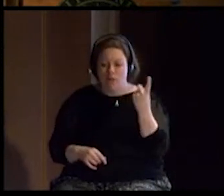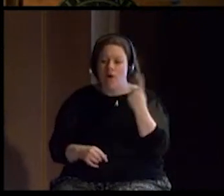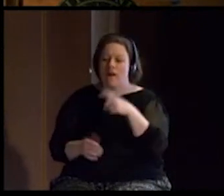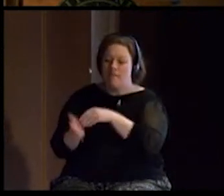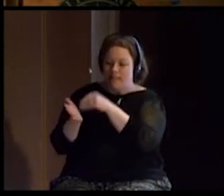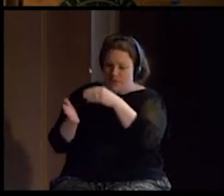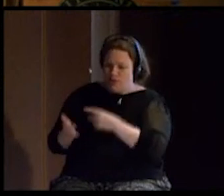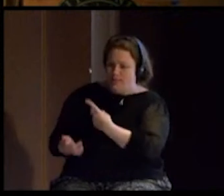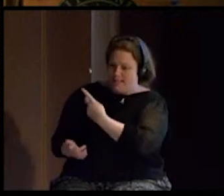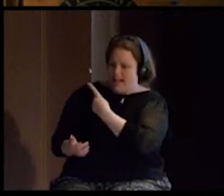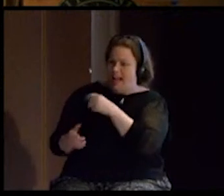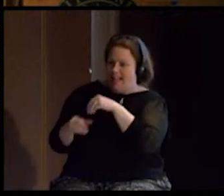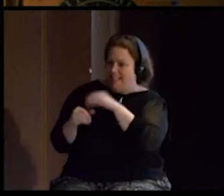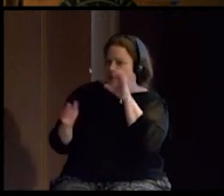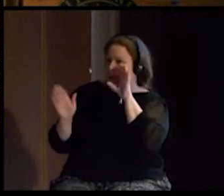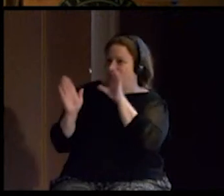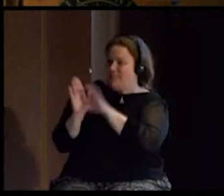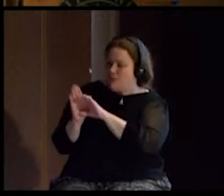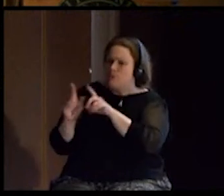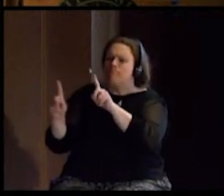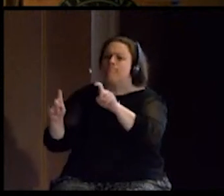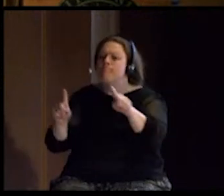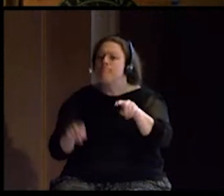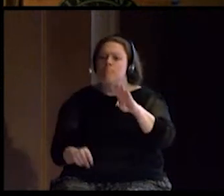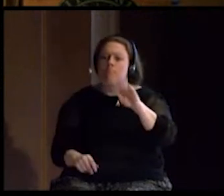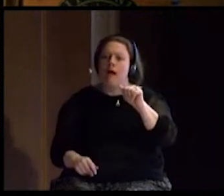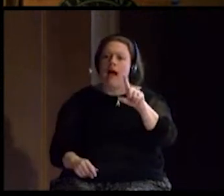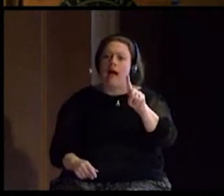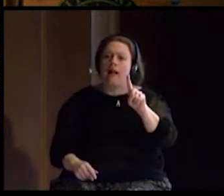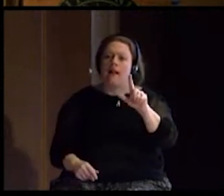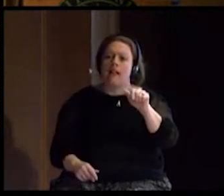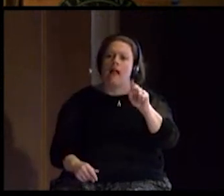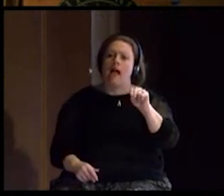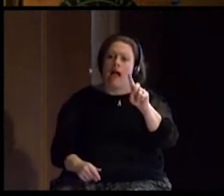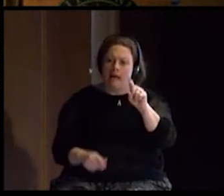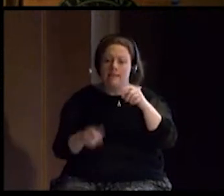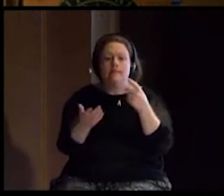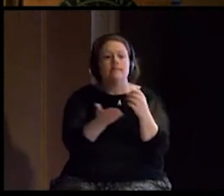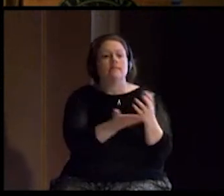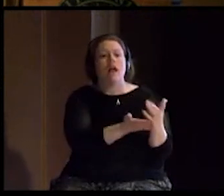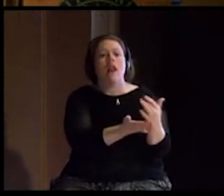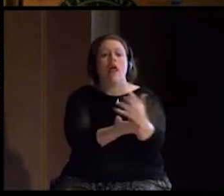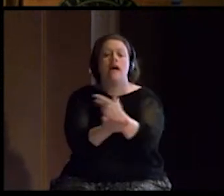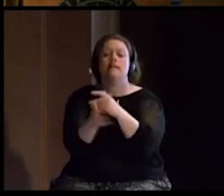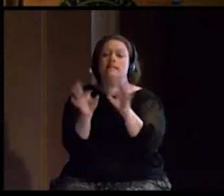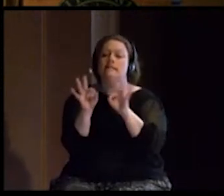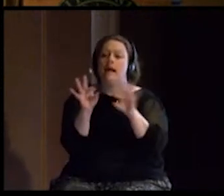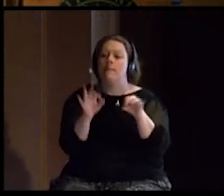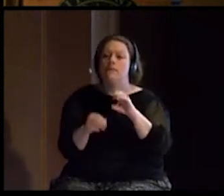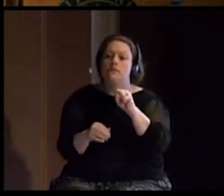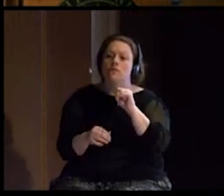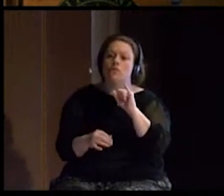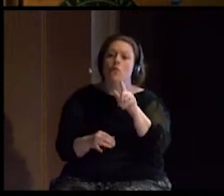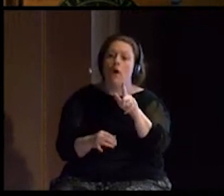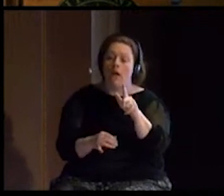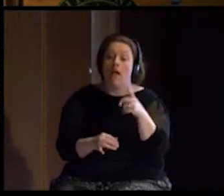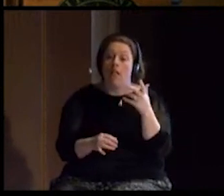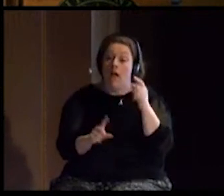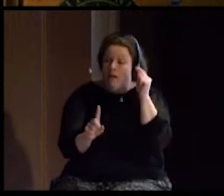Magliari, and I, in the Badlands collecting soils. And one of the things we're particularly interested in